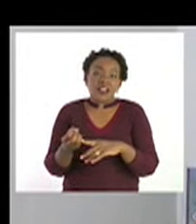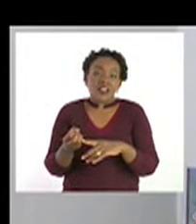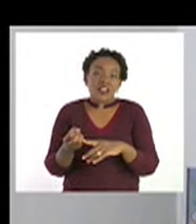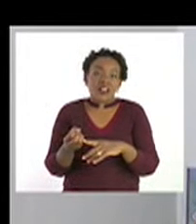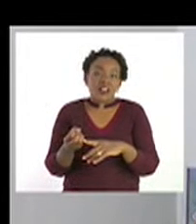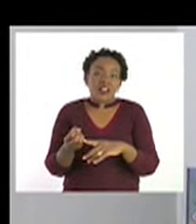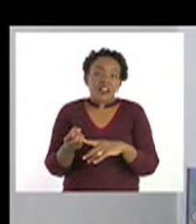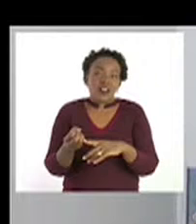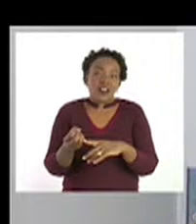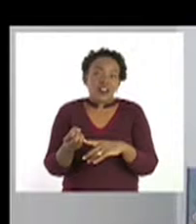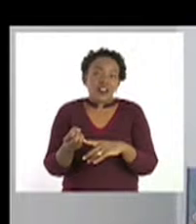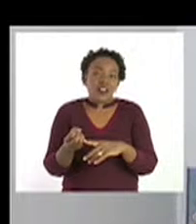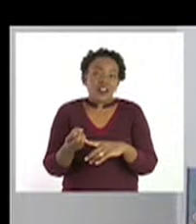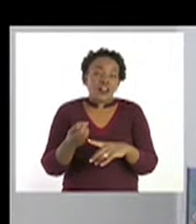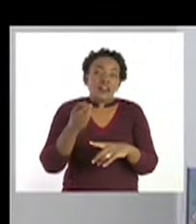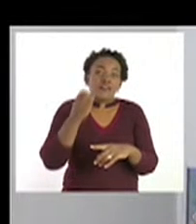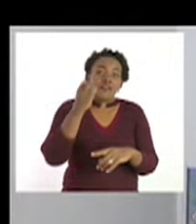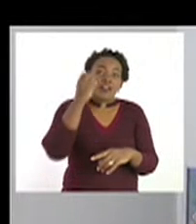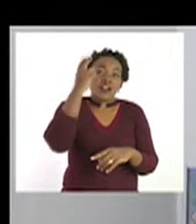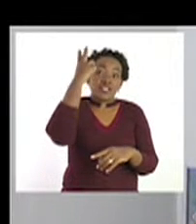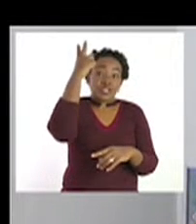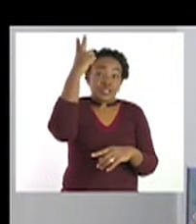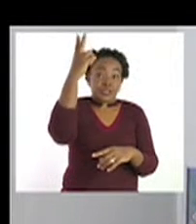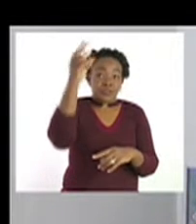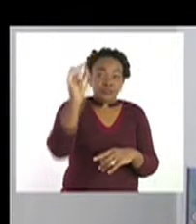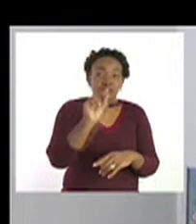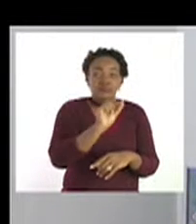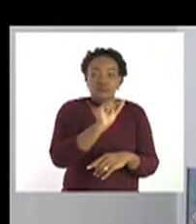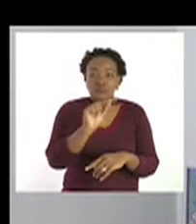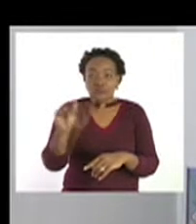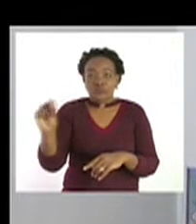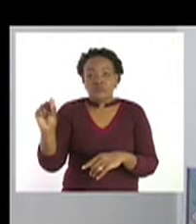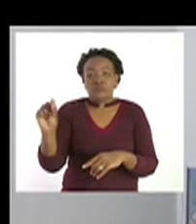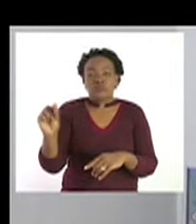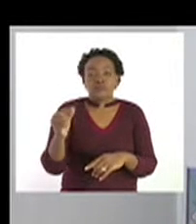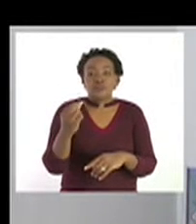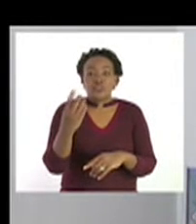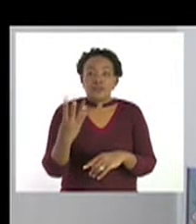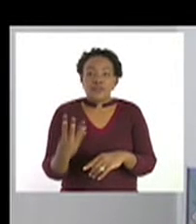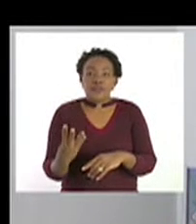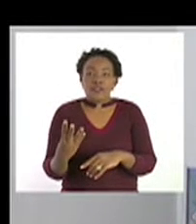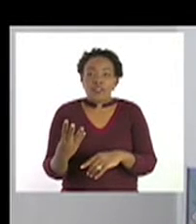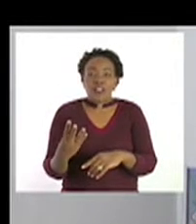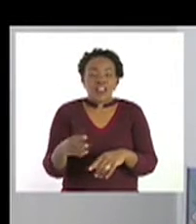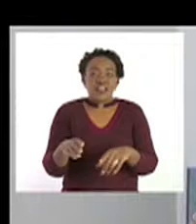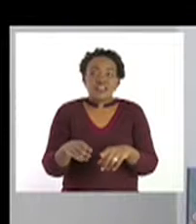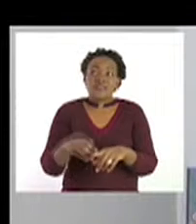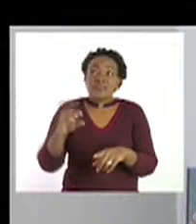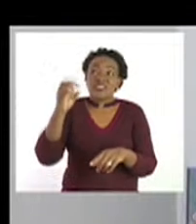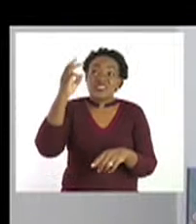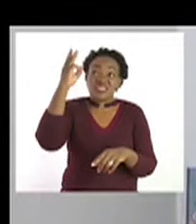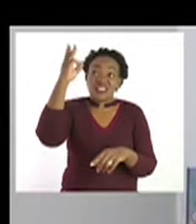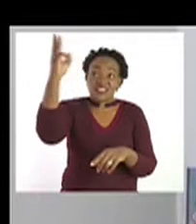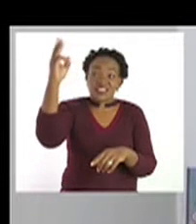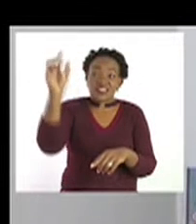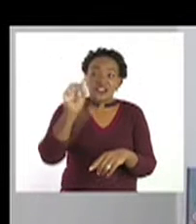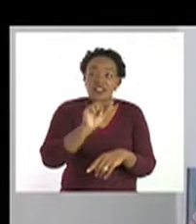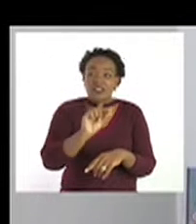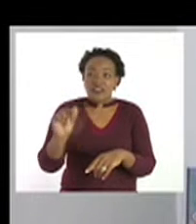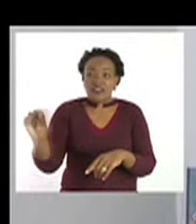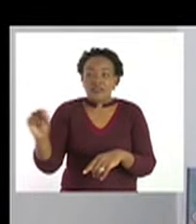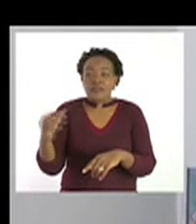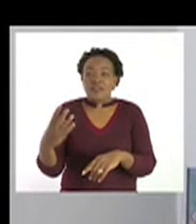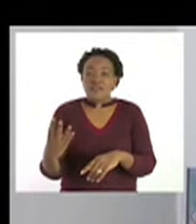2 out of 4. Then we have 3 out of 4.